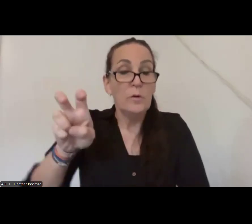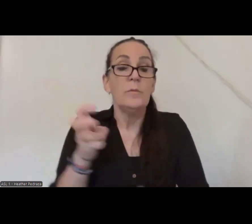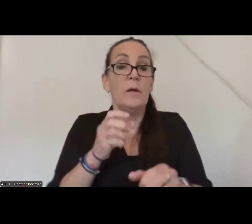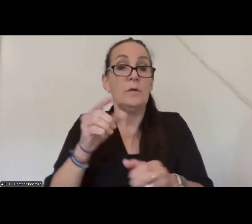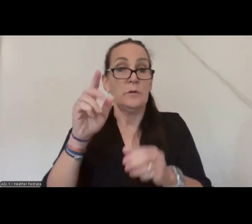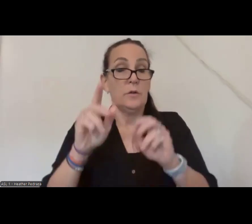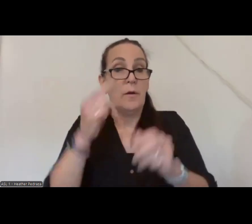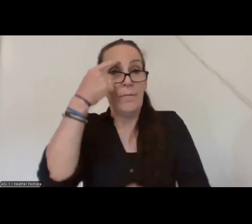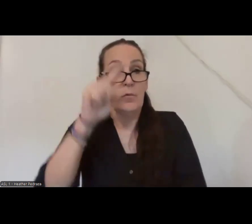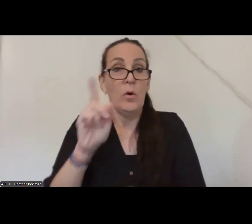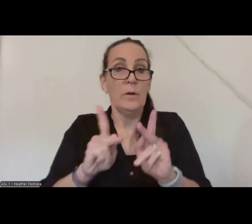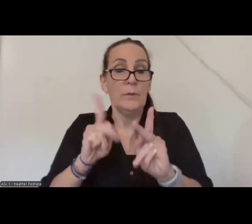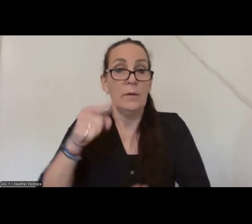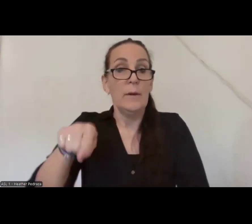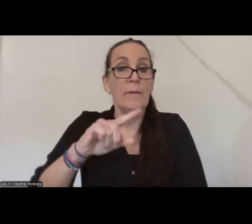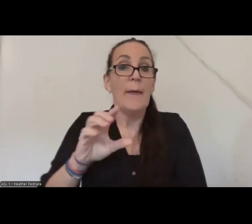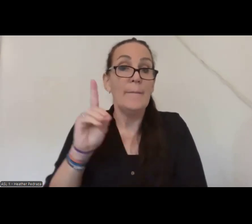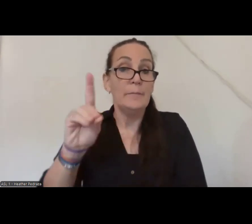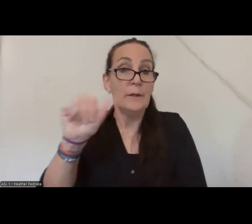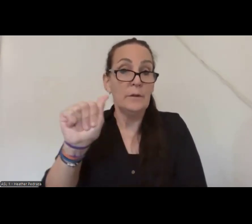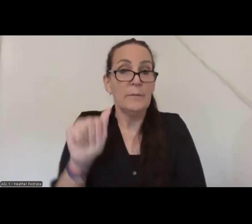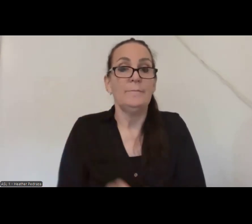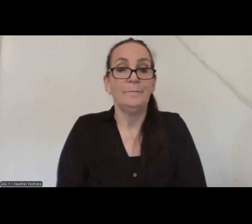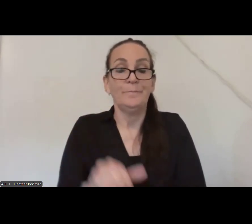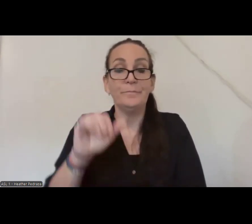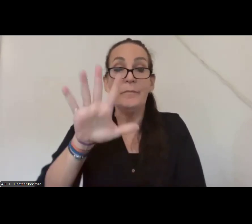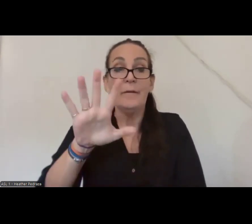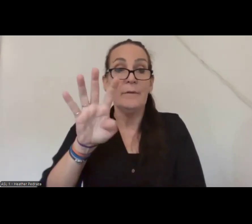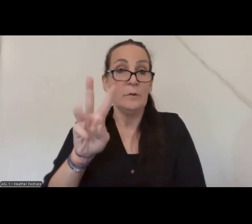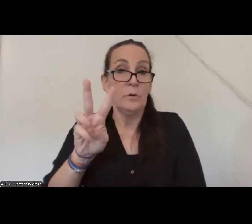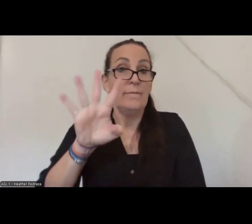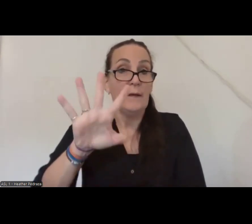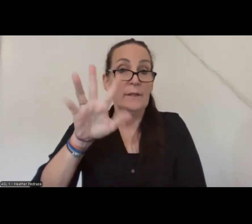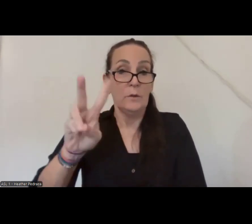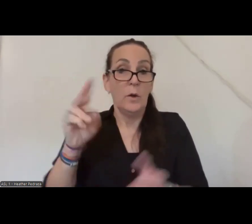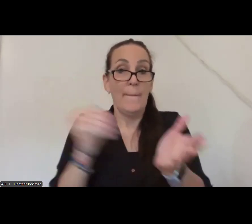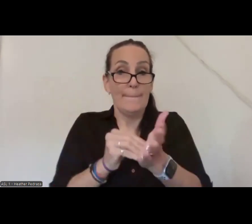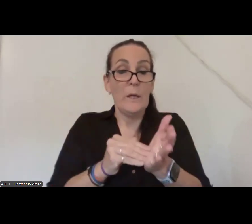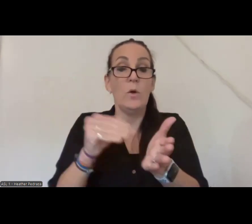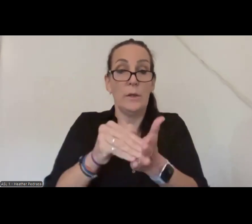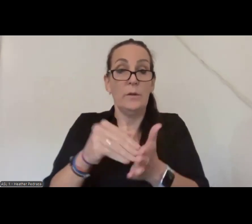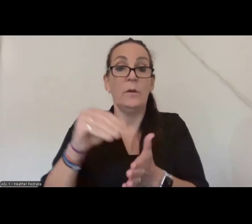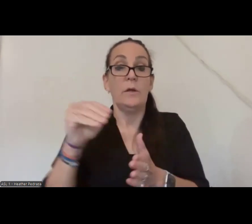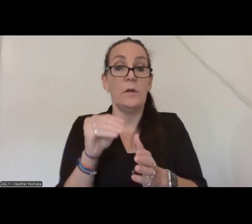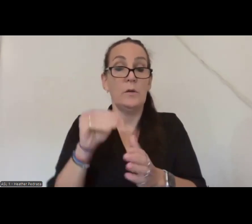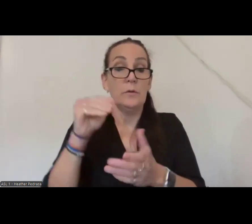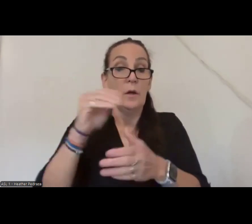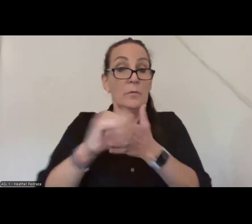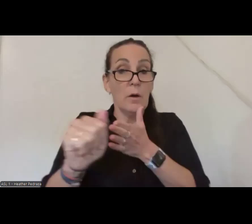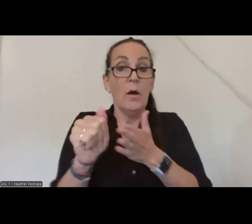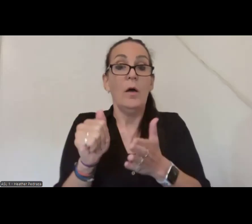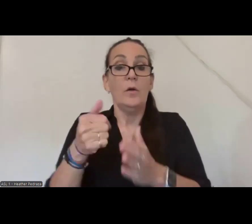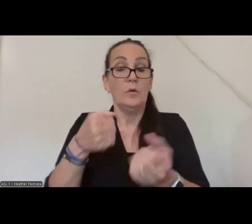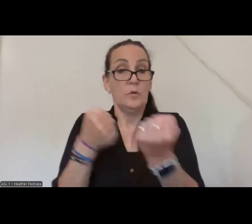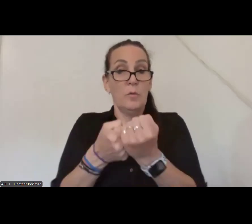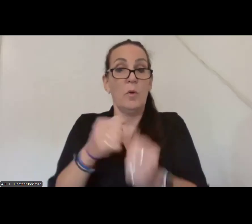million in targeted Department of Transportation grants to 100 regional and local transportation